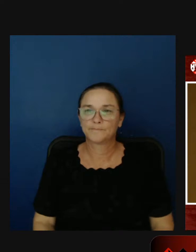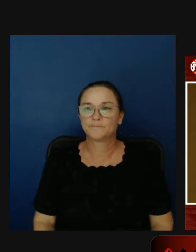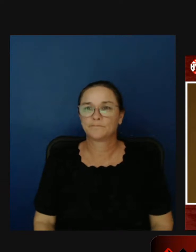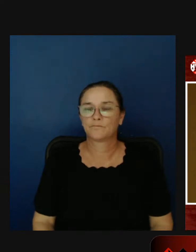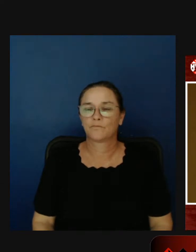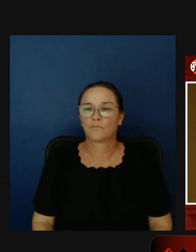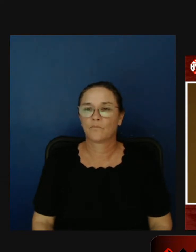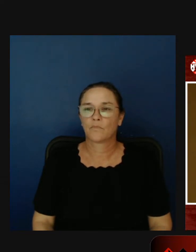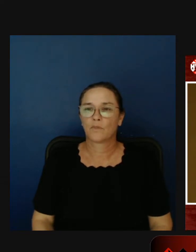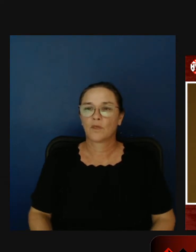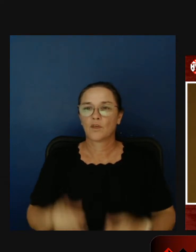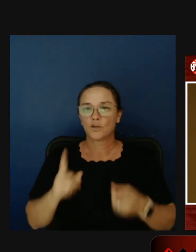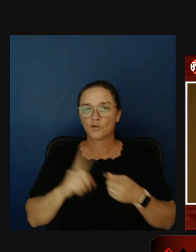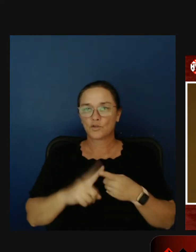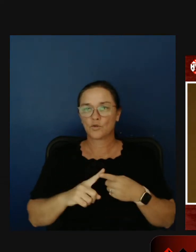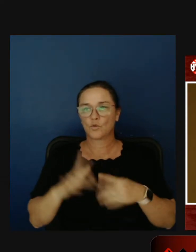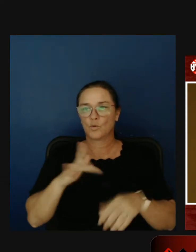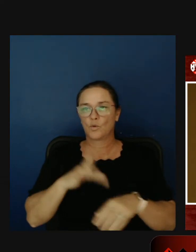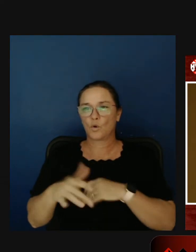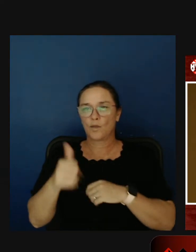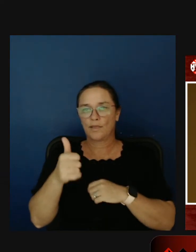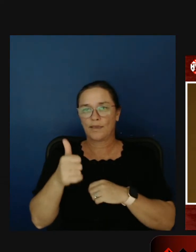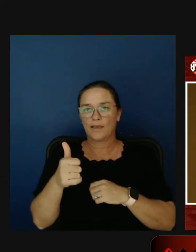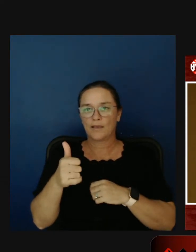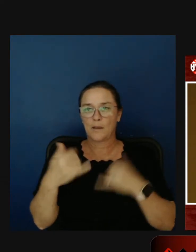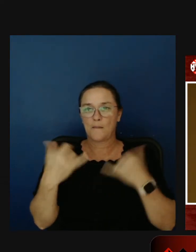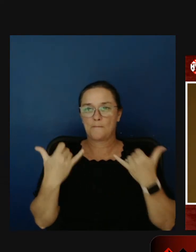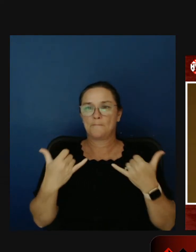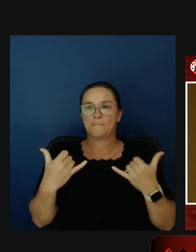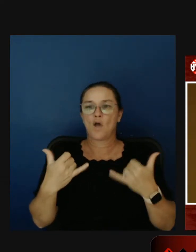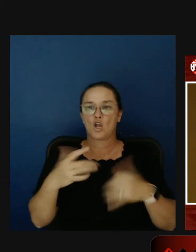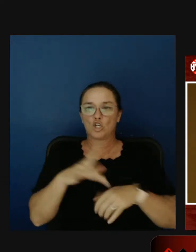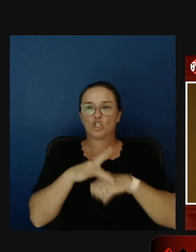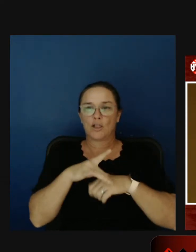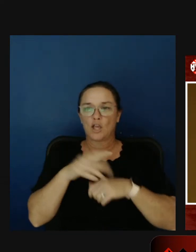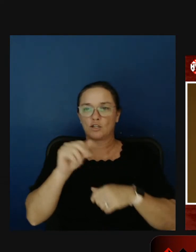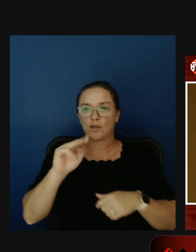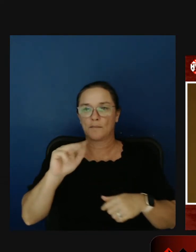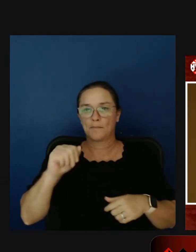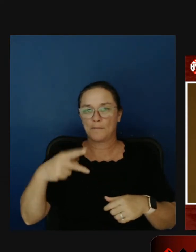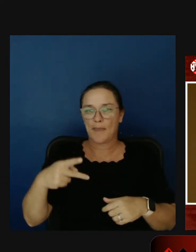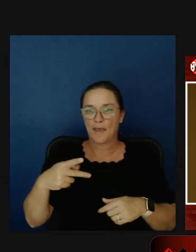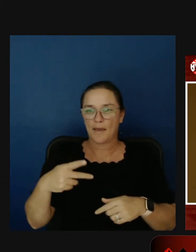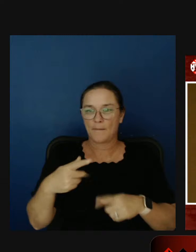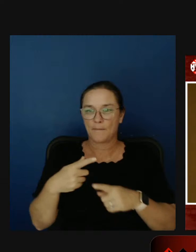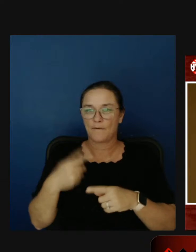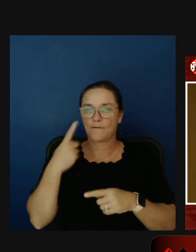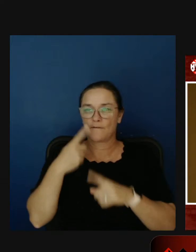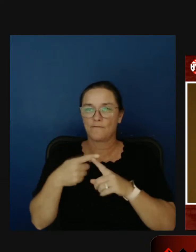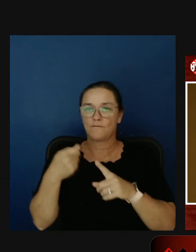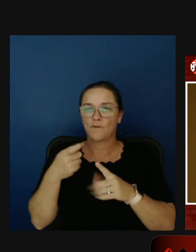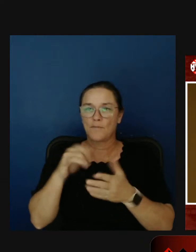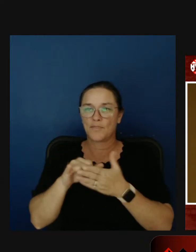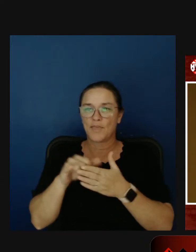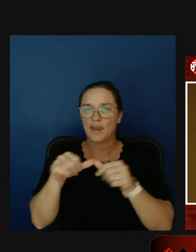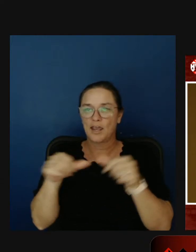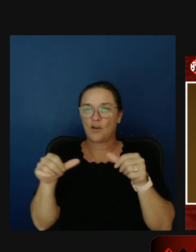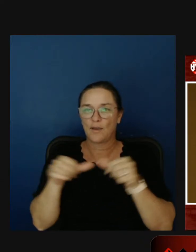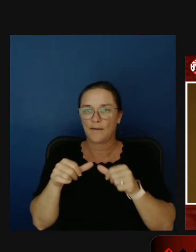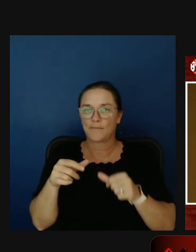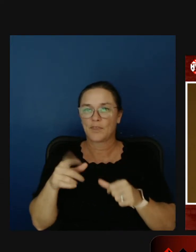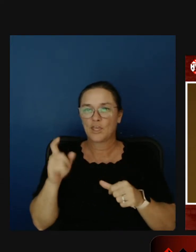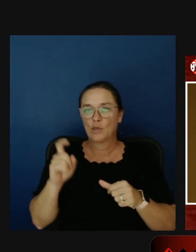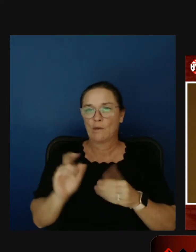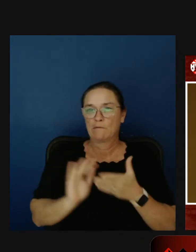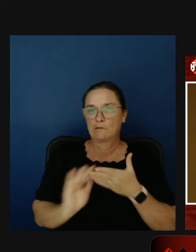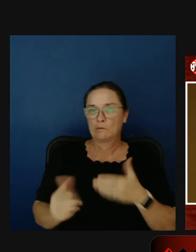to kind of the earliest modern geologic map, which is made of this region. And you'll all have to pardon me.